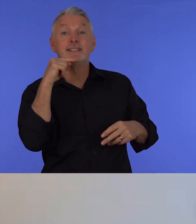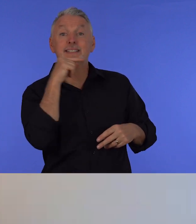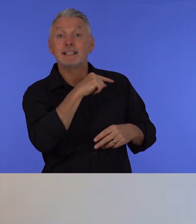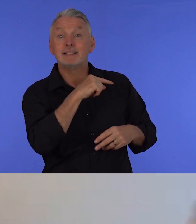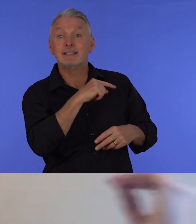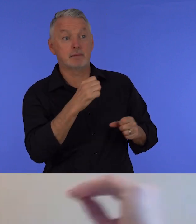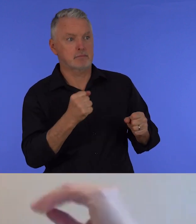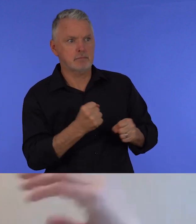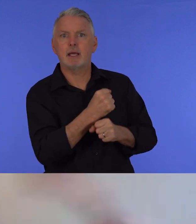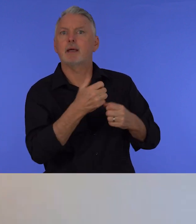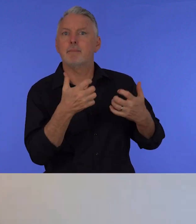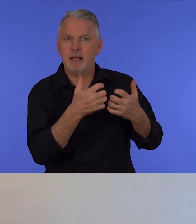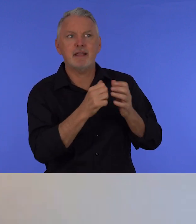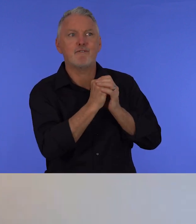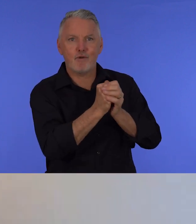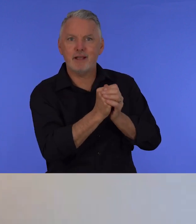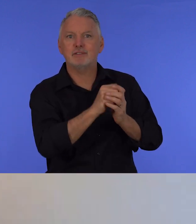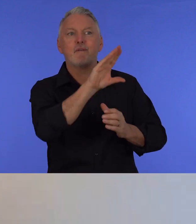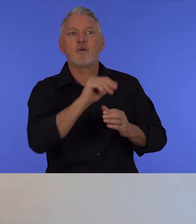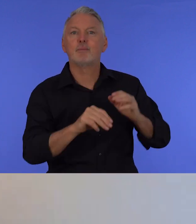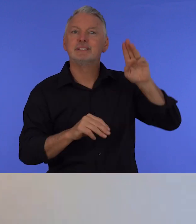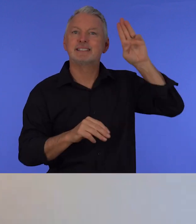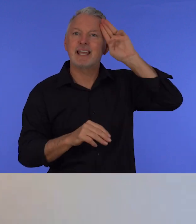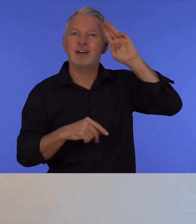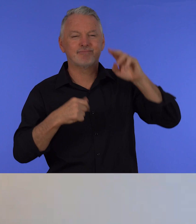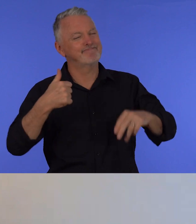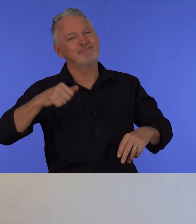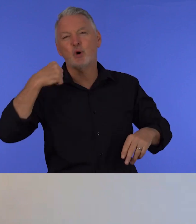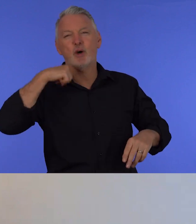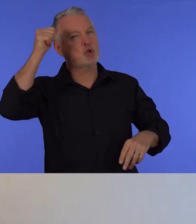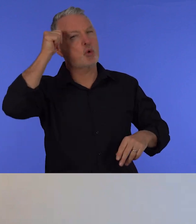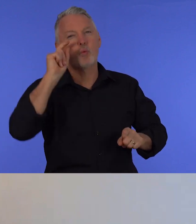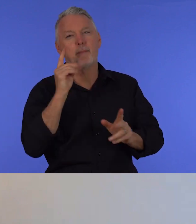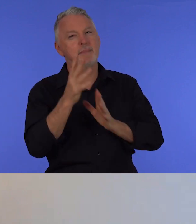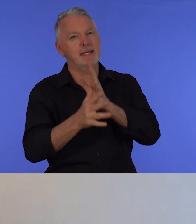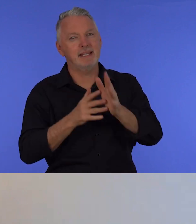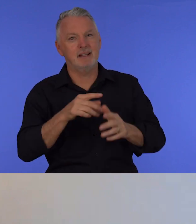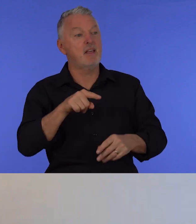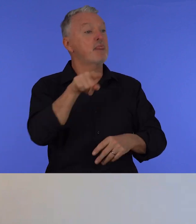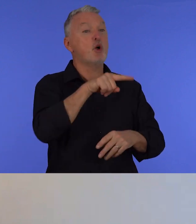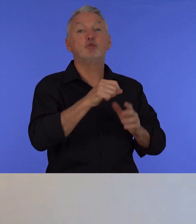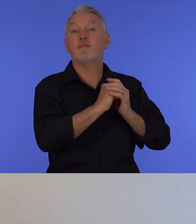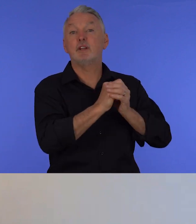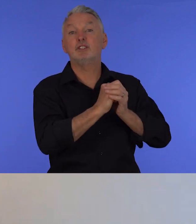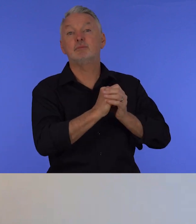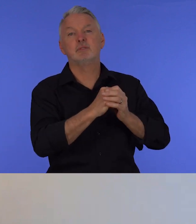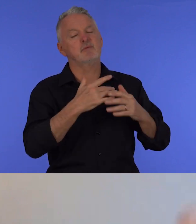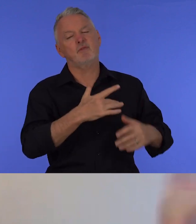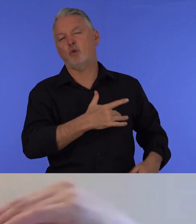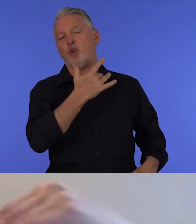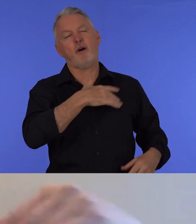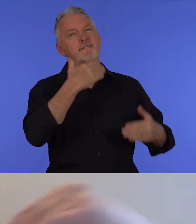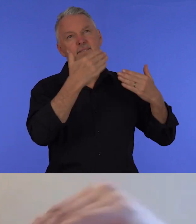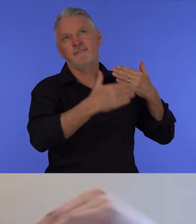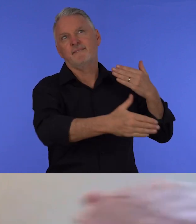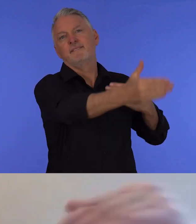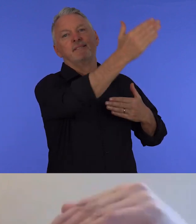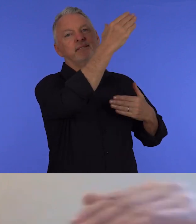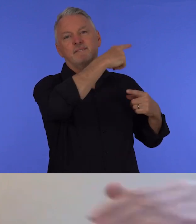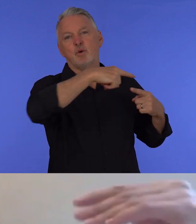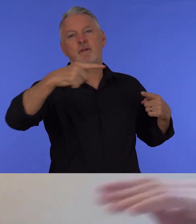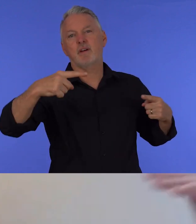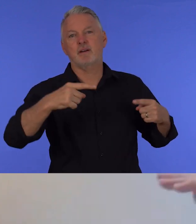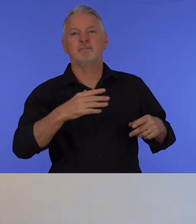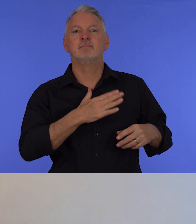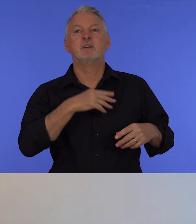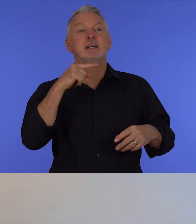scouting parents that my older son had made through his involvement with scouting. And those friendships last